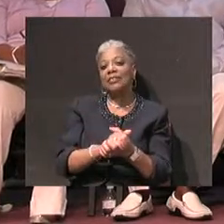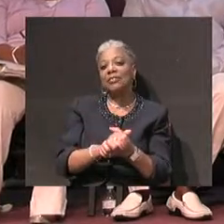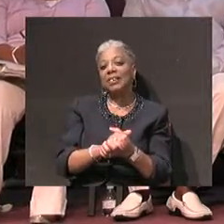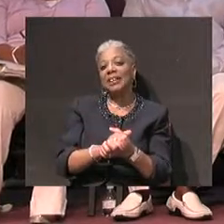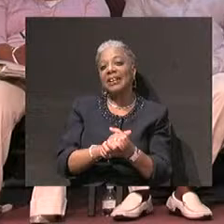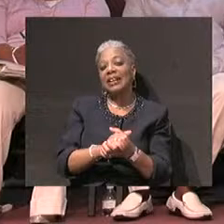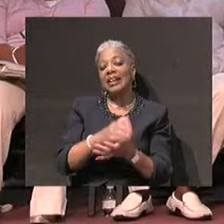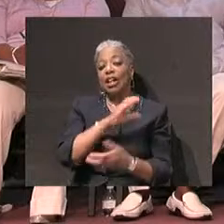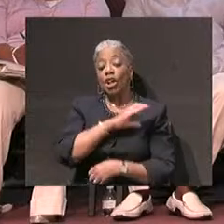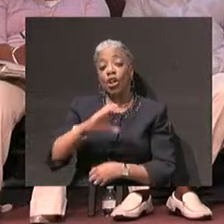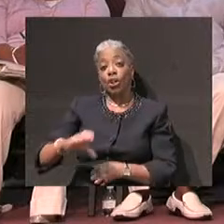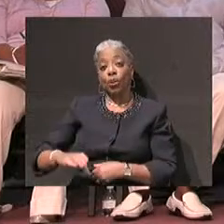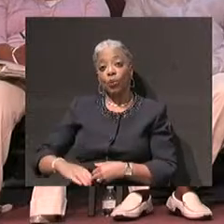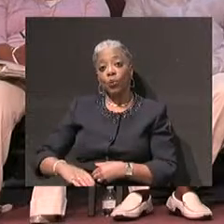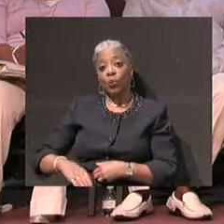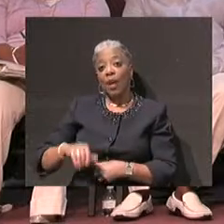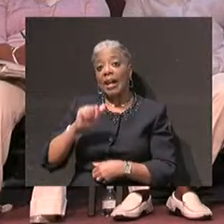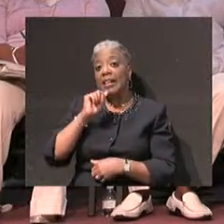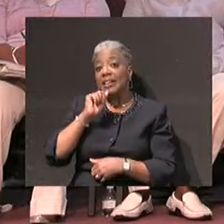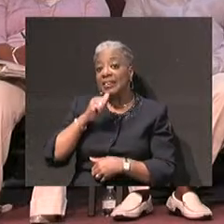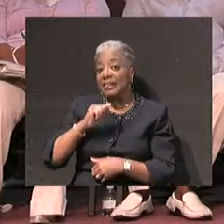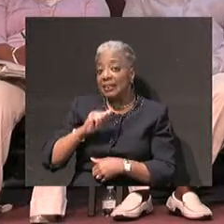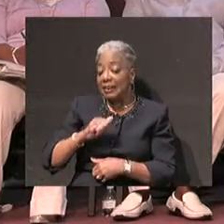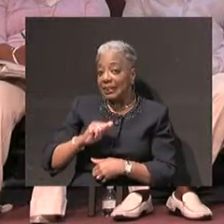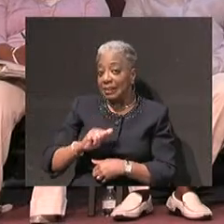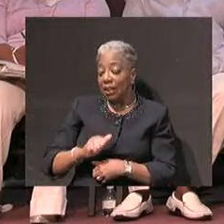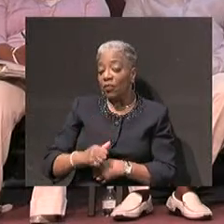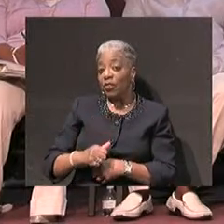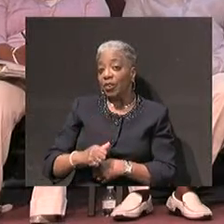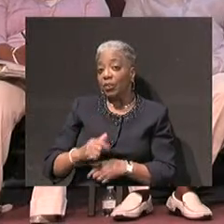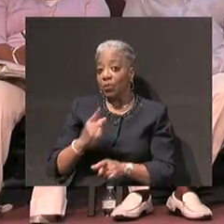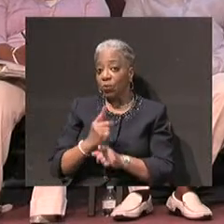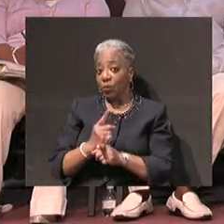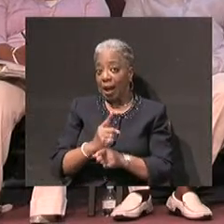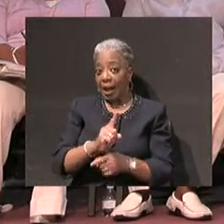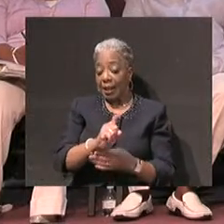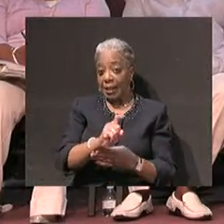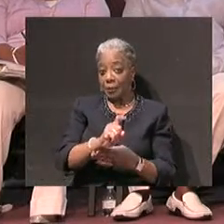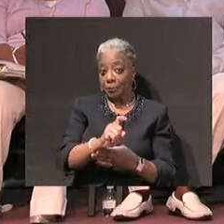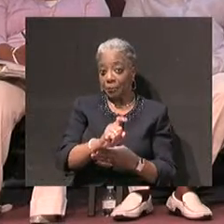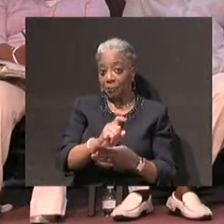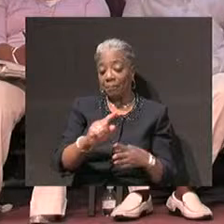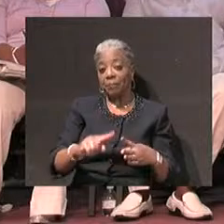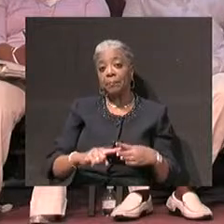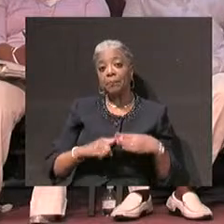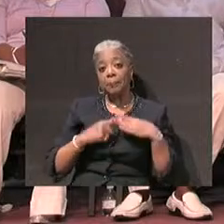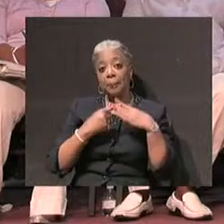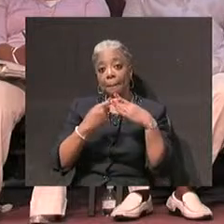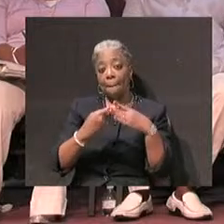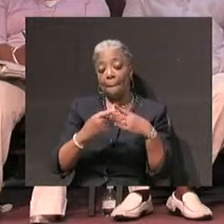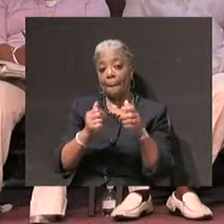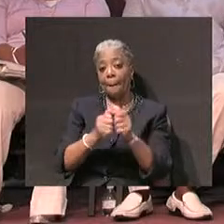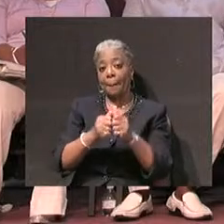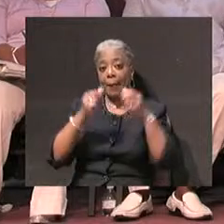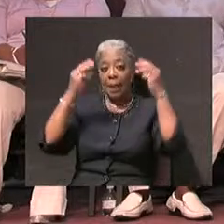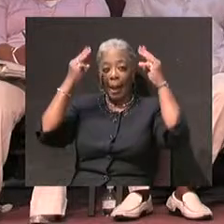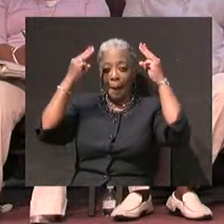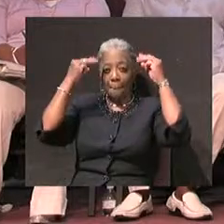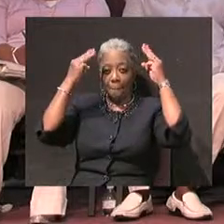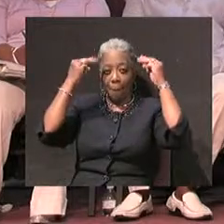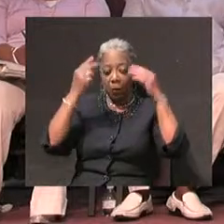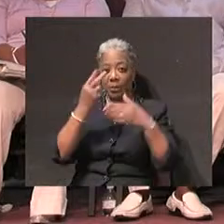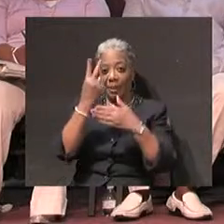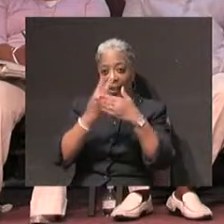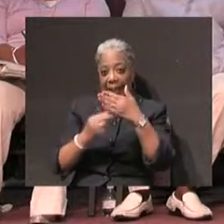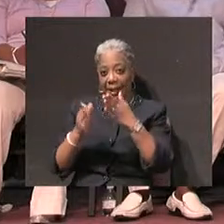Christ have to suffer these things, then enter his glory? And beginning with Moses and all the prophets, he